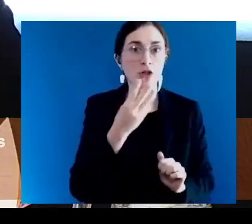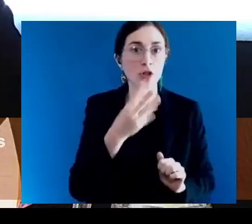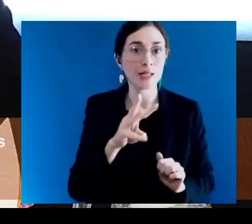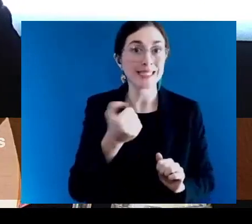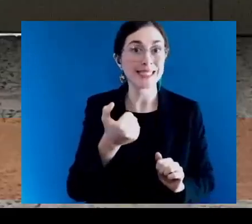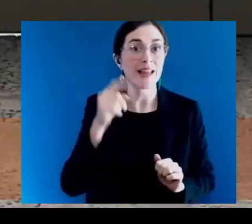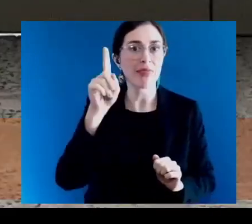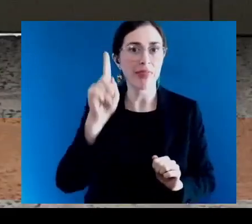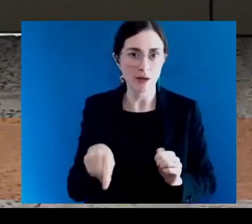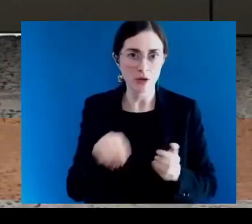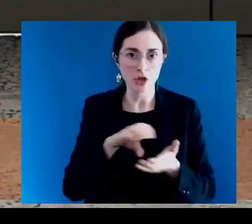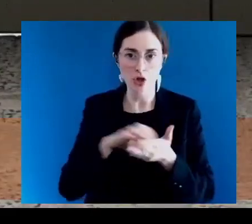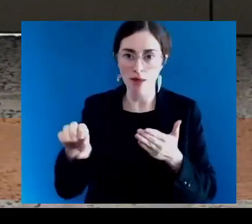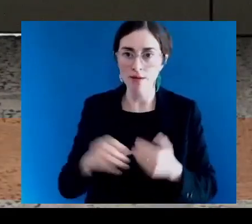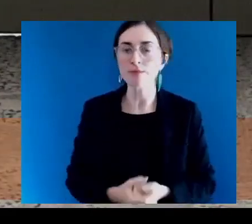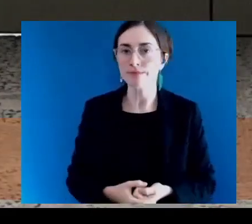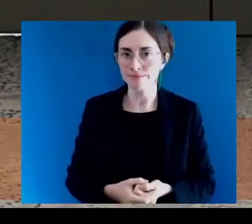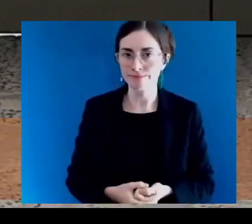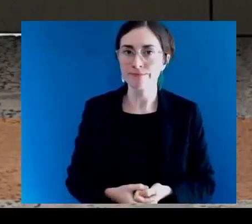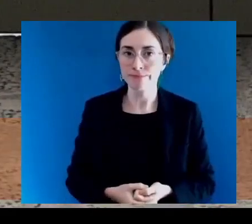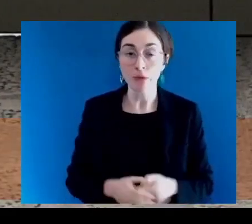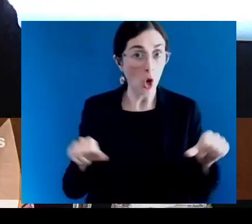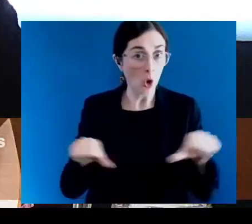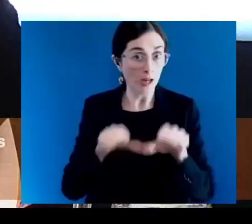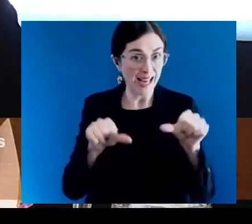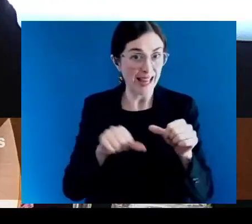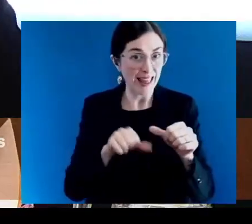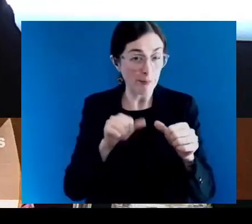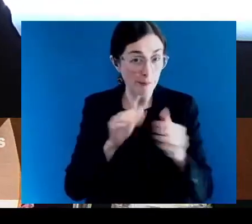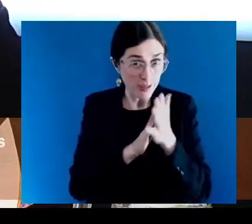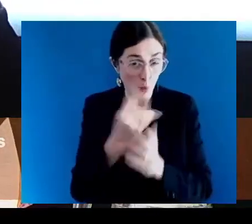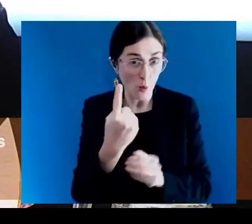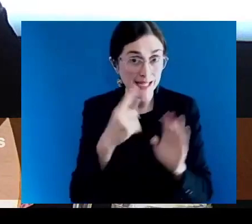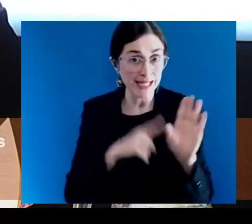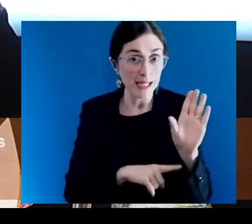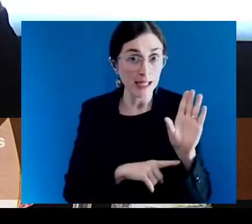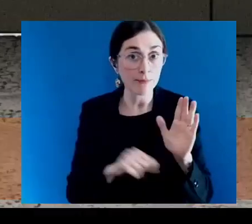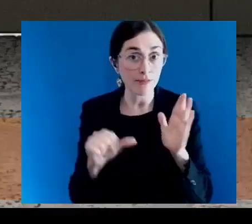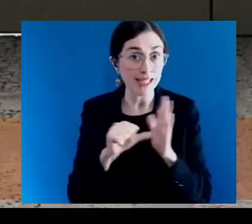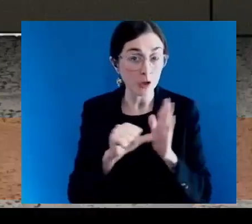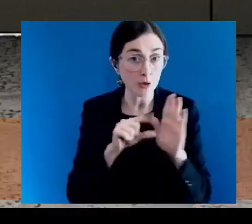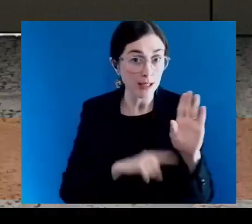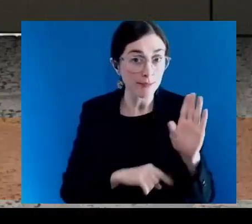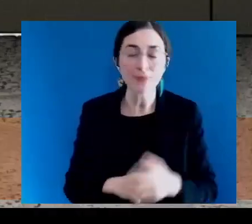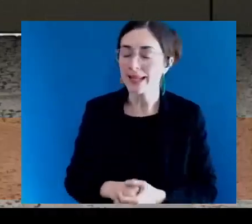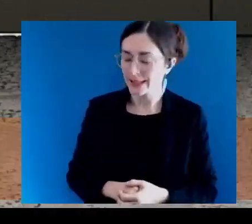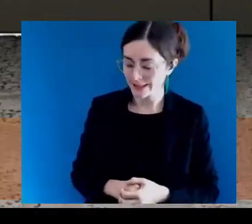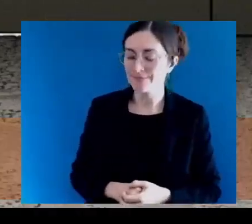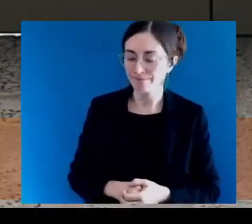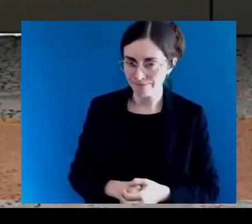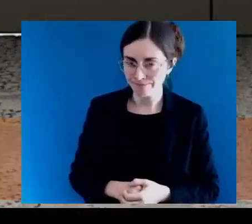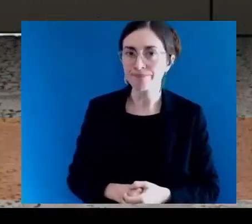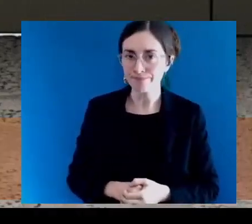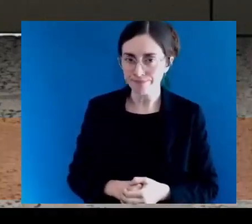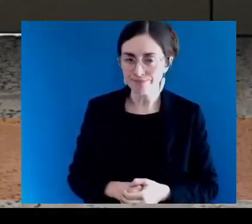1,281,536,000. Yep. And that represents a single year? One financial year, that's right. Okay. Now, if we turn